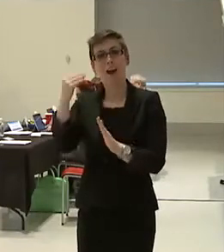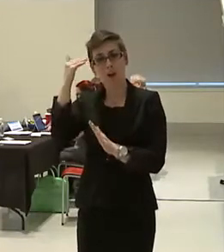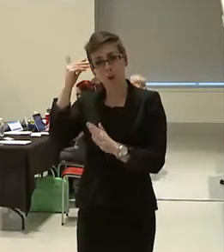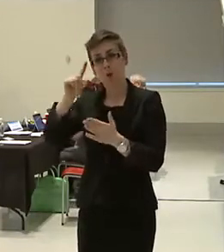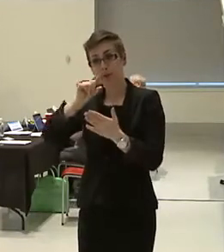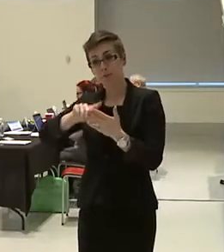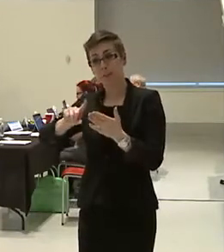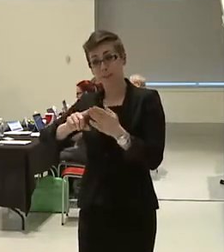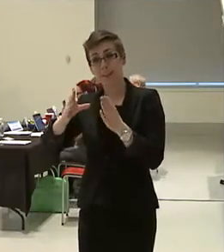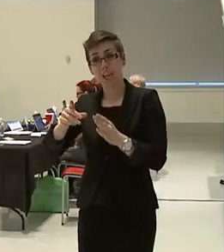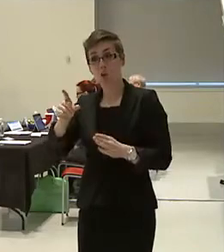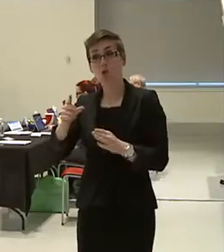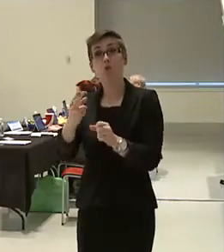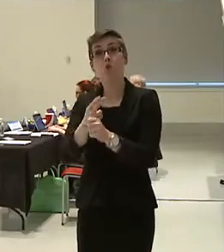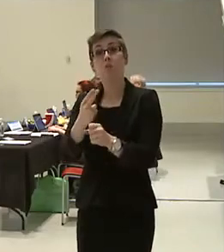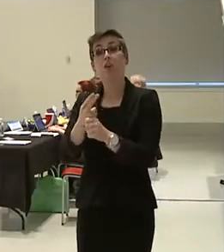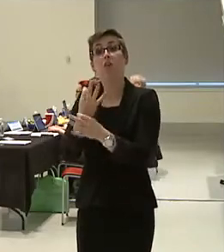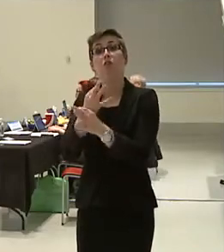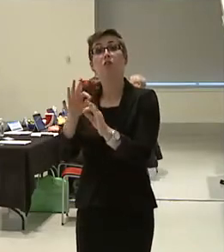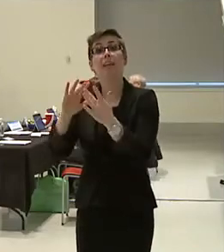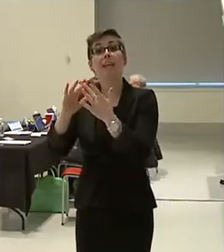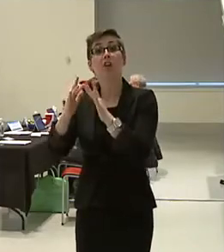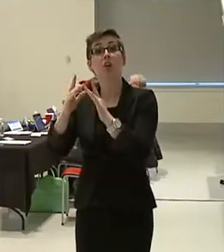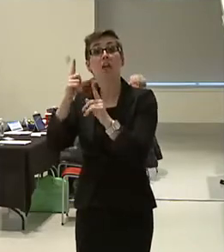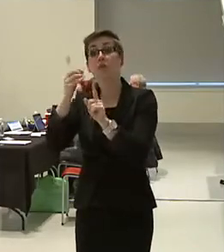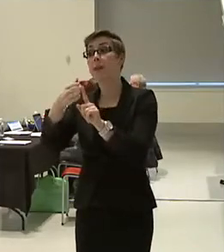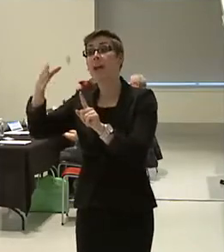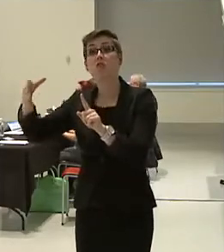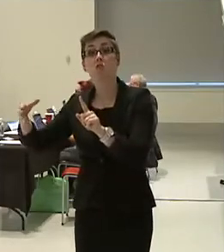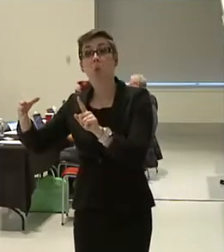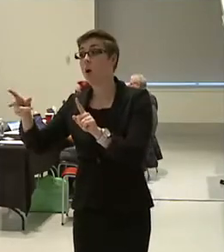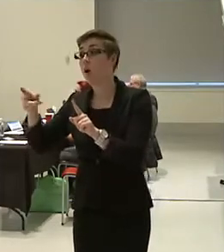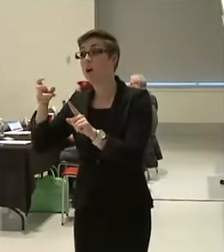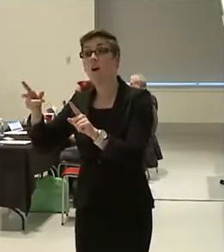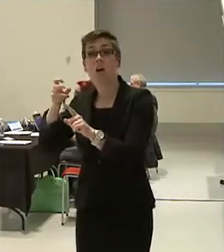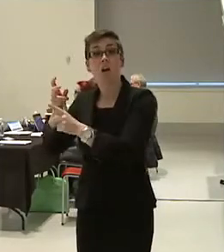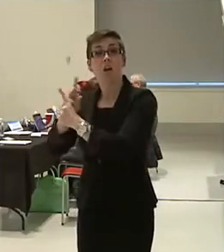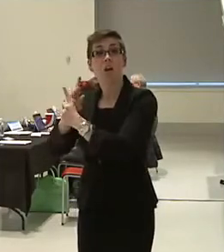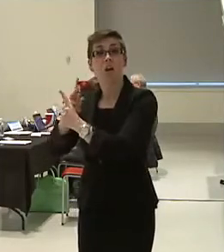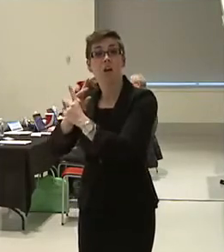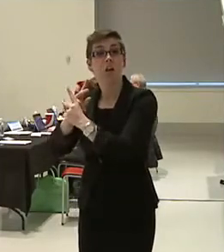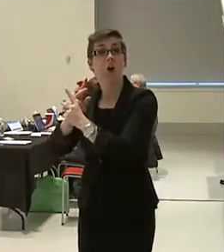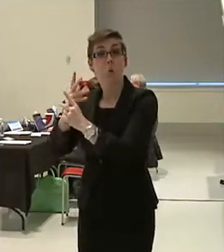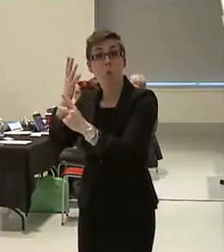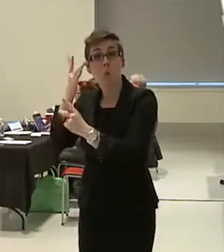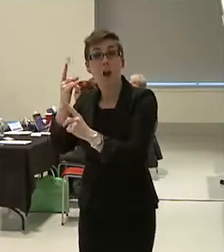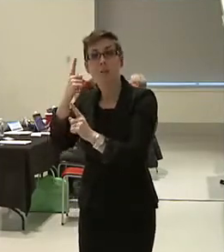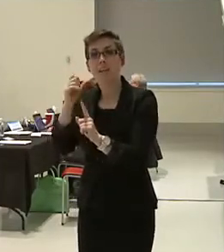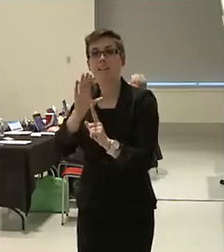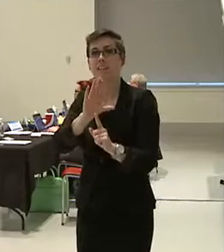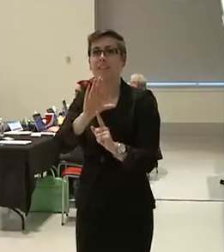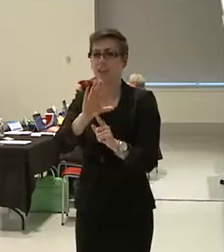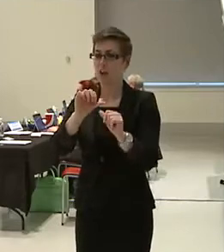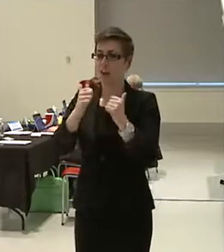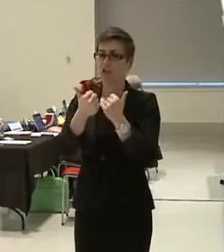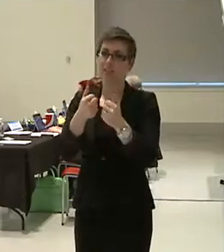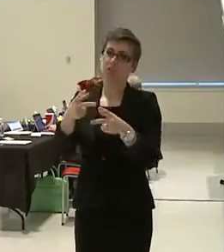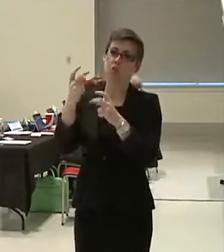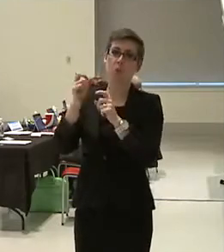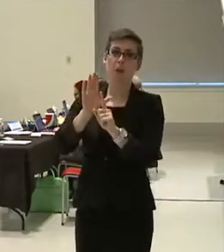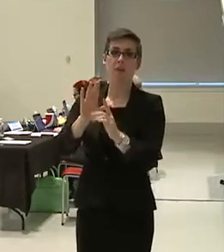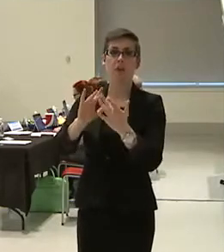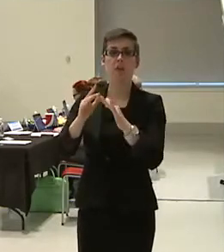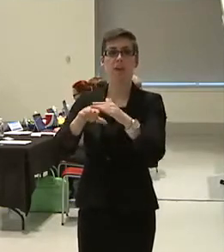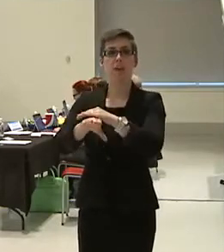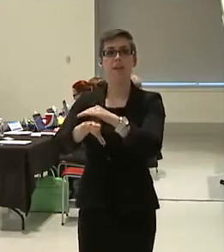next door because their tech department took theirs away. Yikes, that's really scary to me. Or investigators